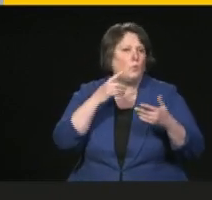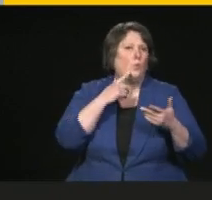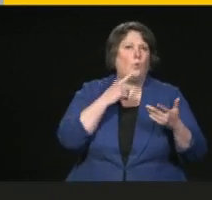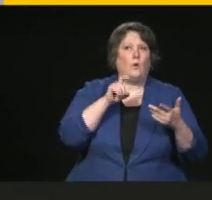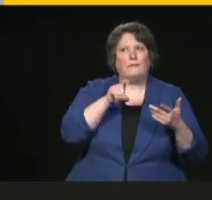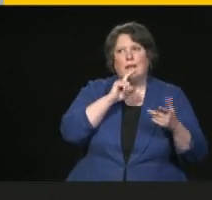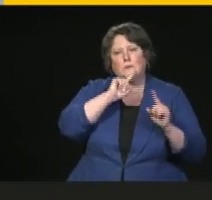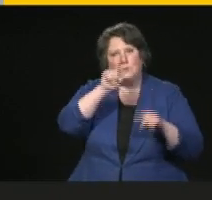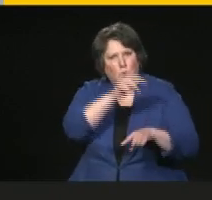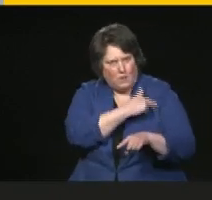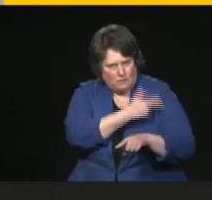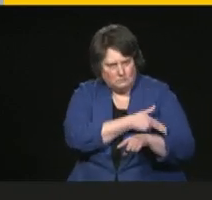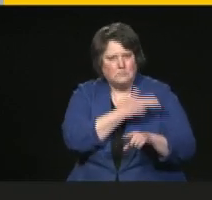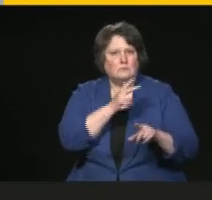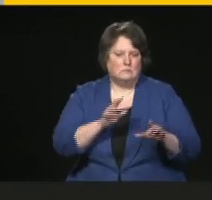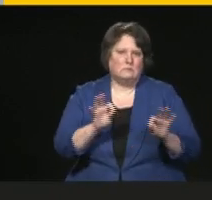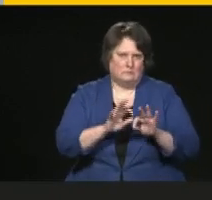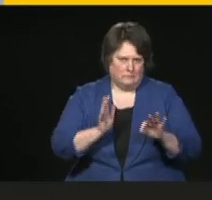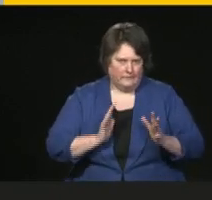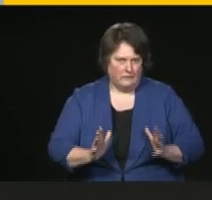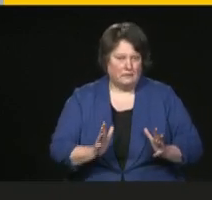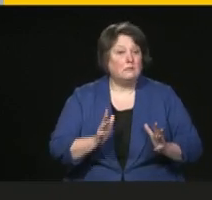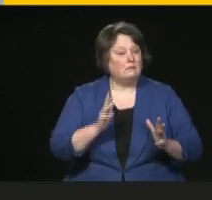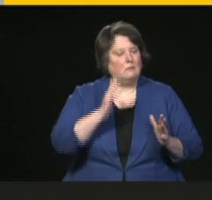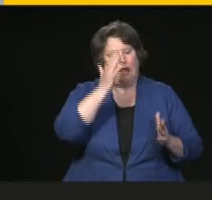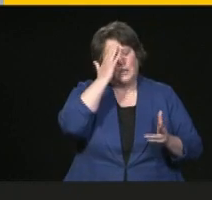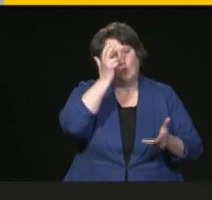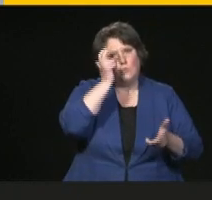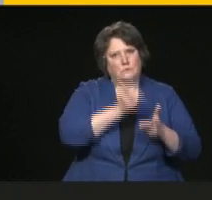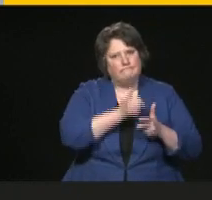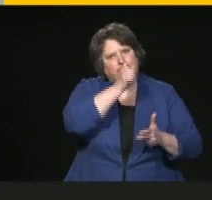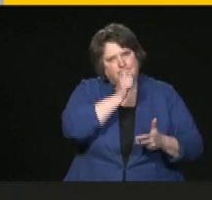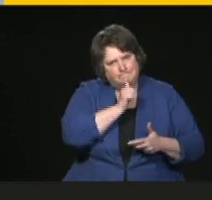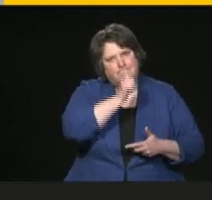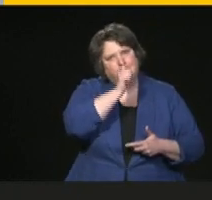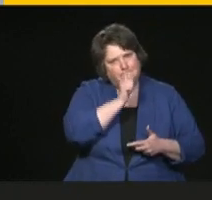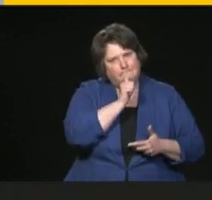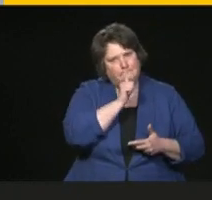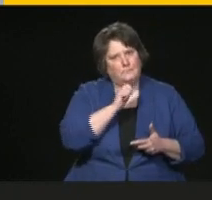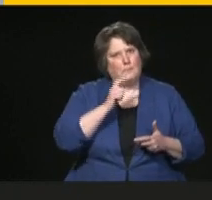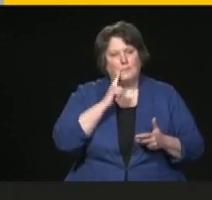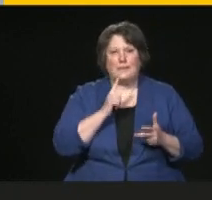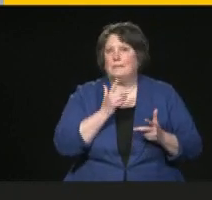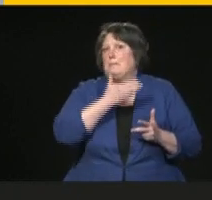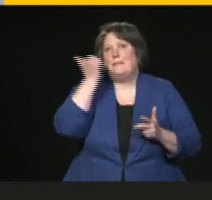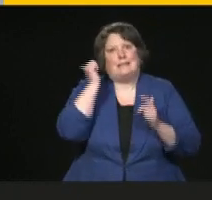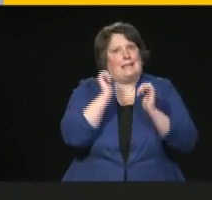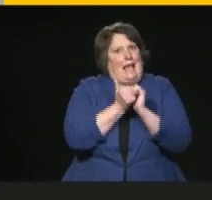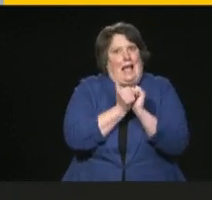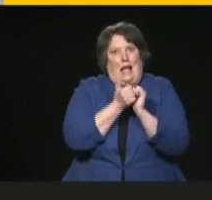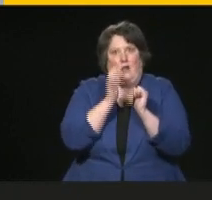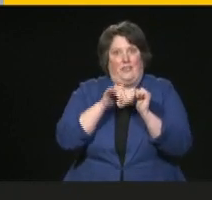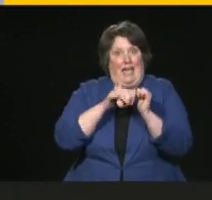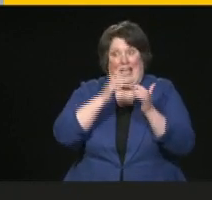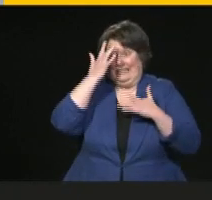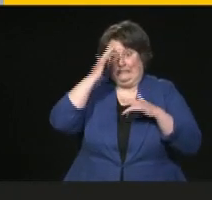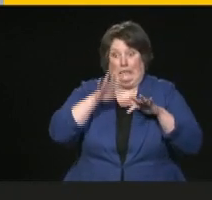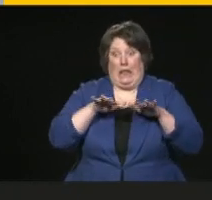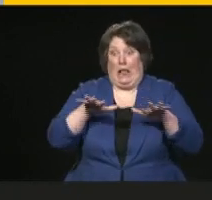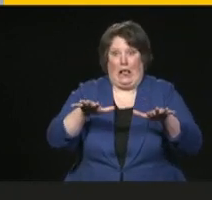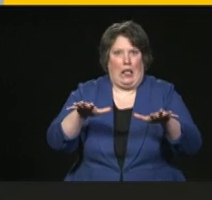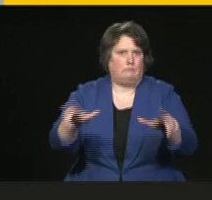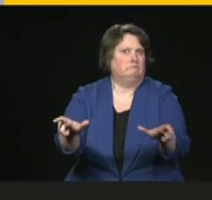difficult, but this is our best defense against this virus. Don't give up,